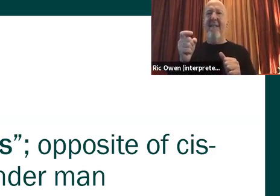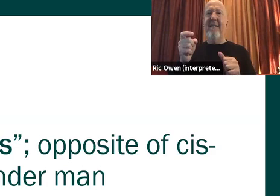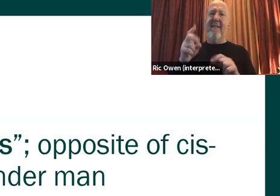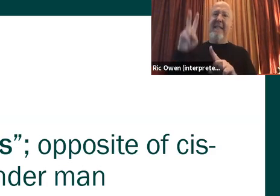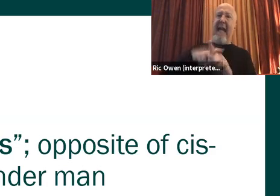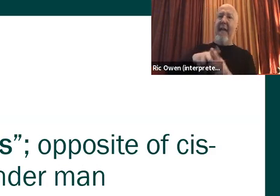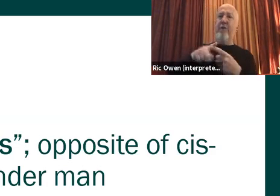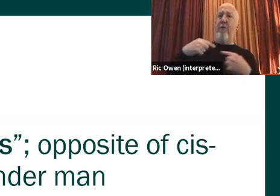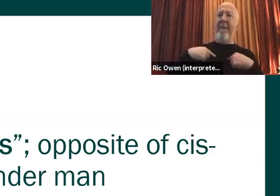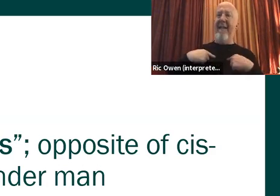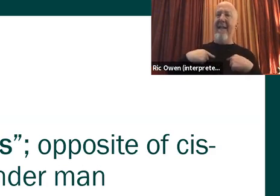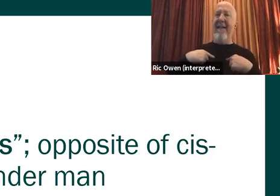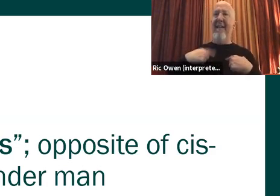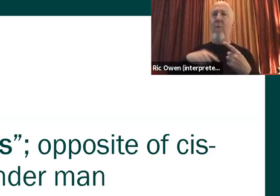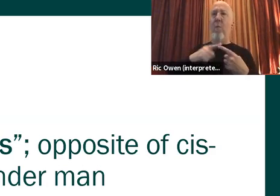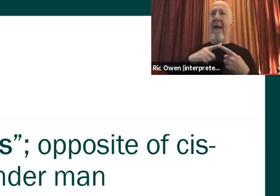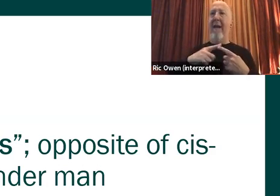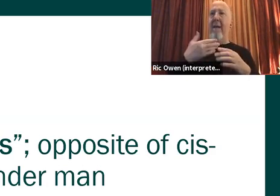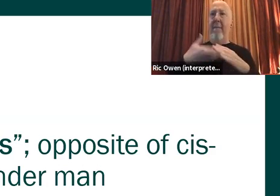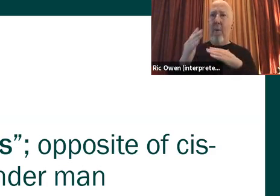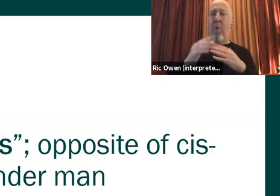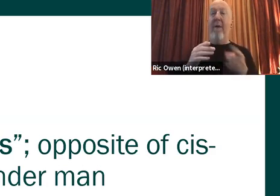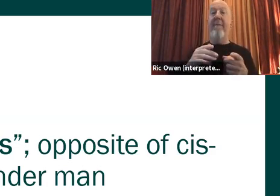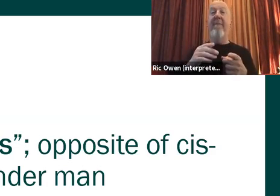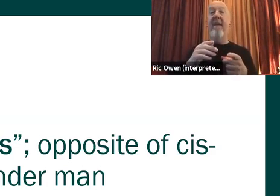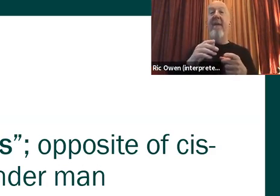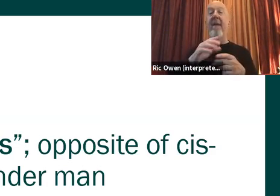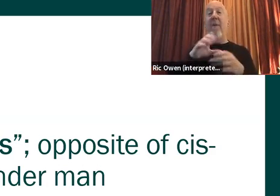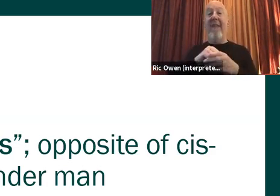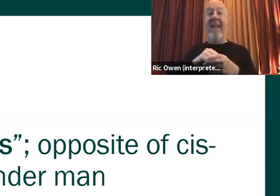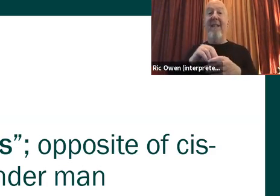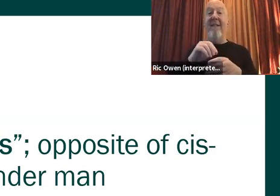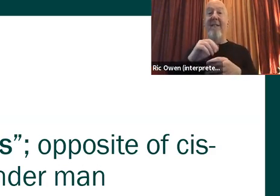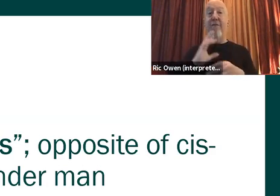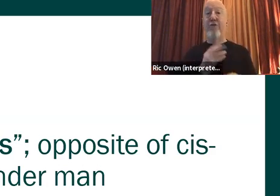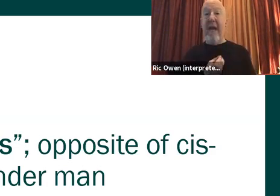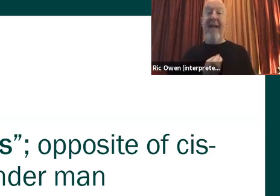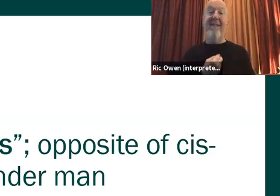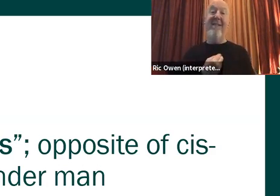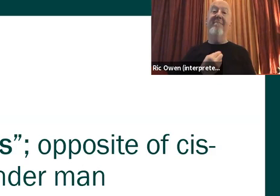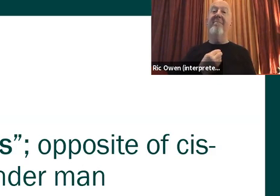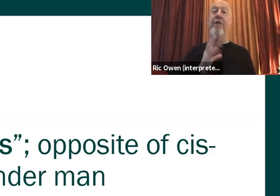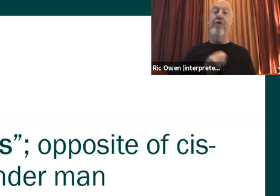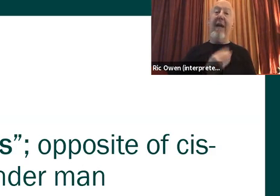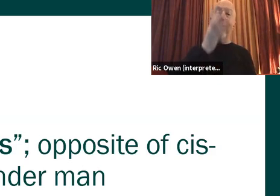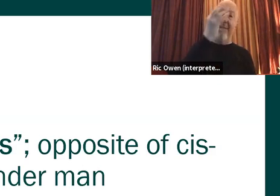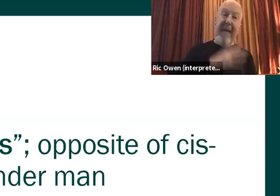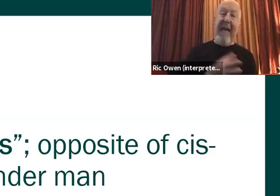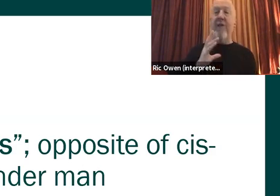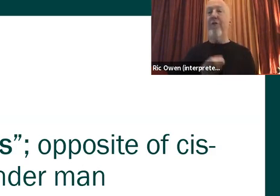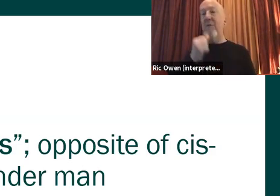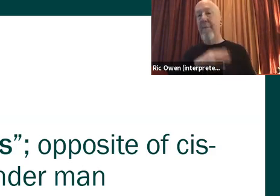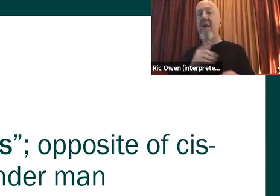birth. Within transgender people, there are transgender women, transgender men, as well as